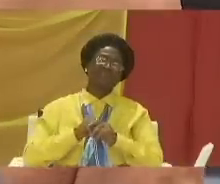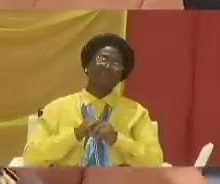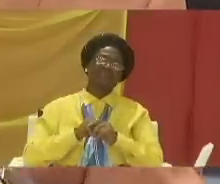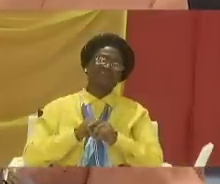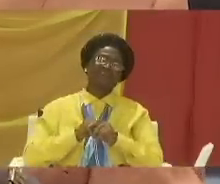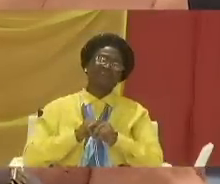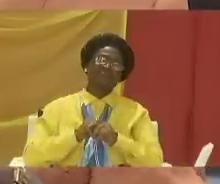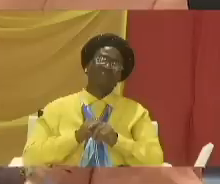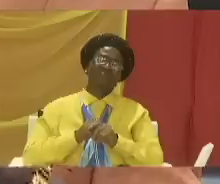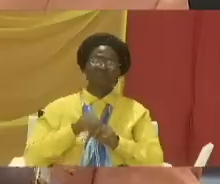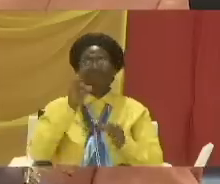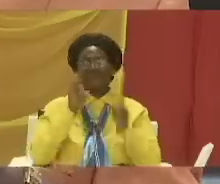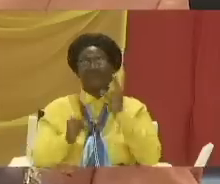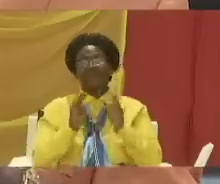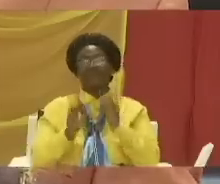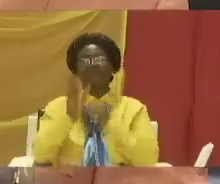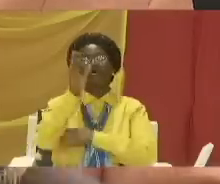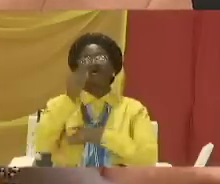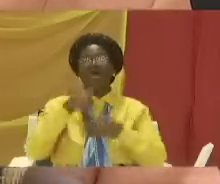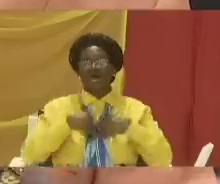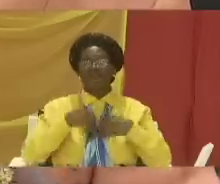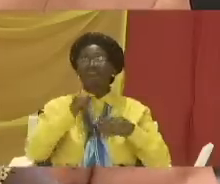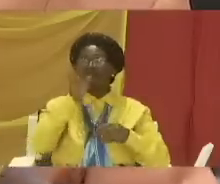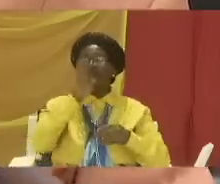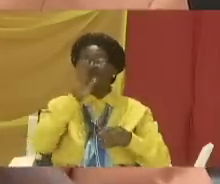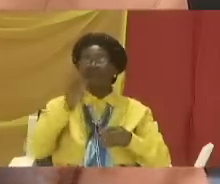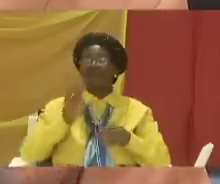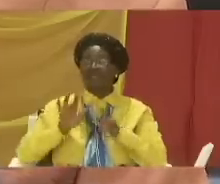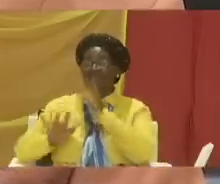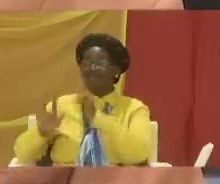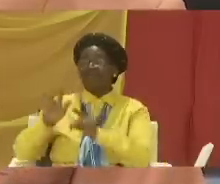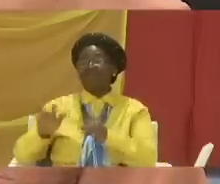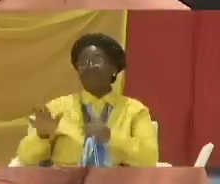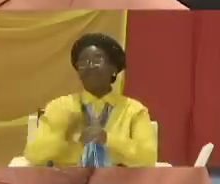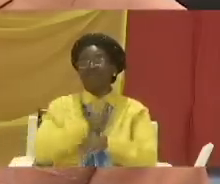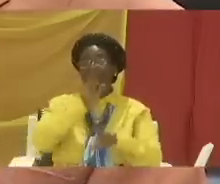If God has not been merciful unto us, we won't be alive today.